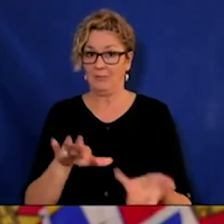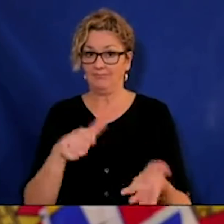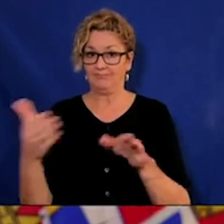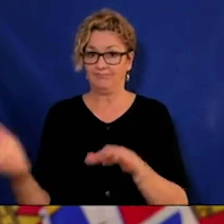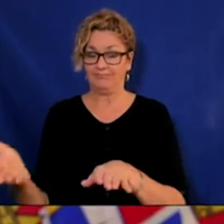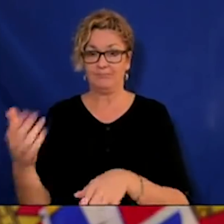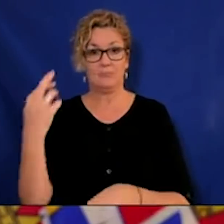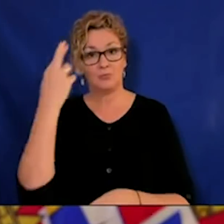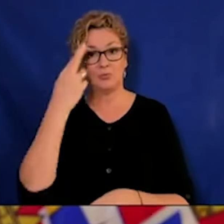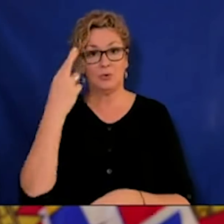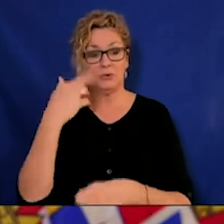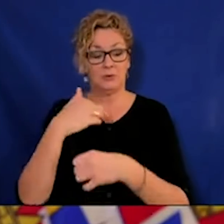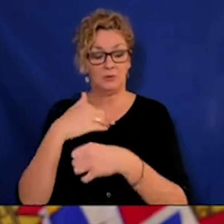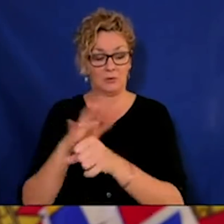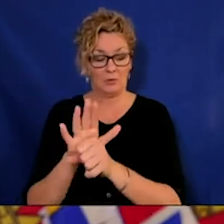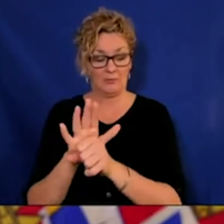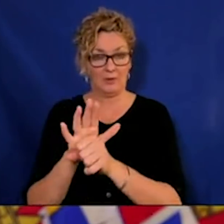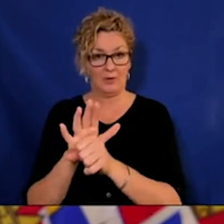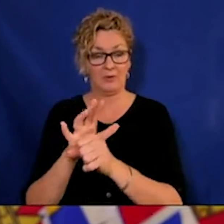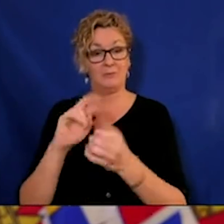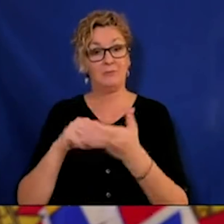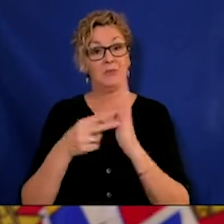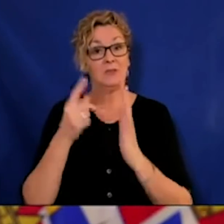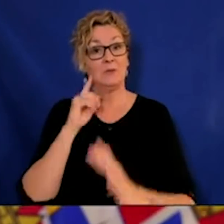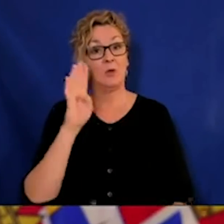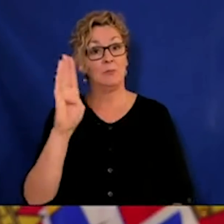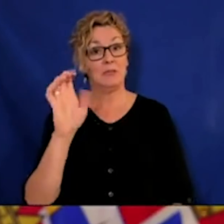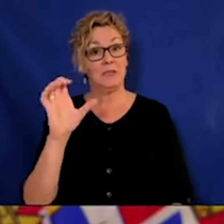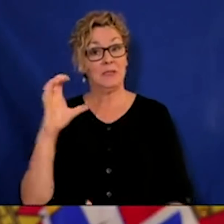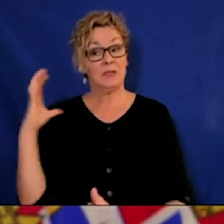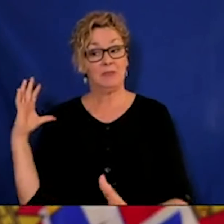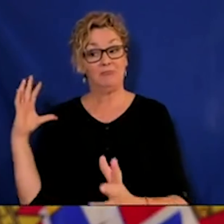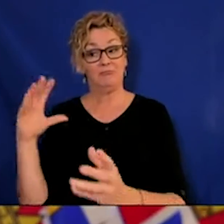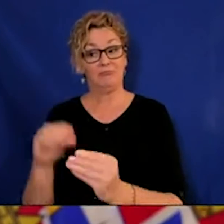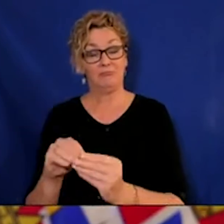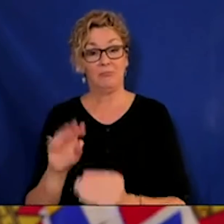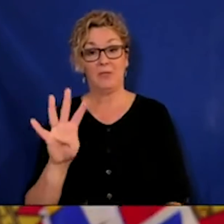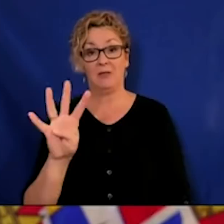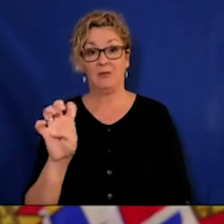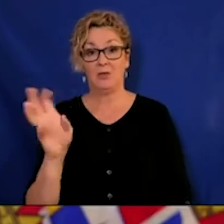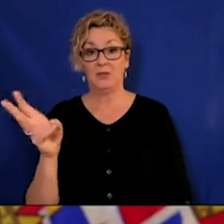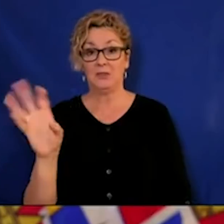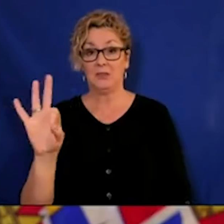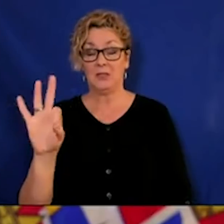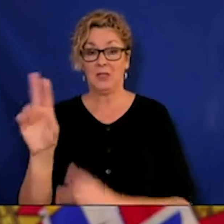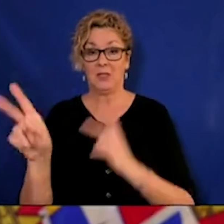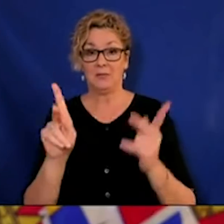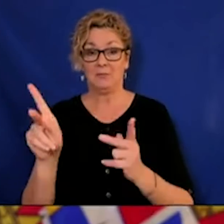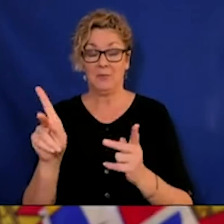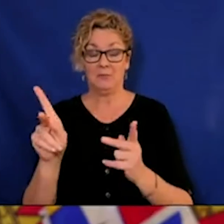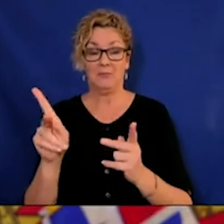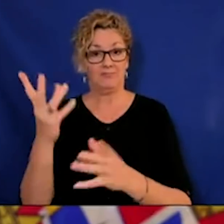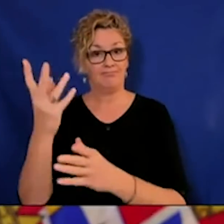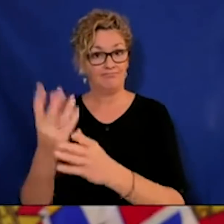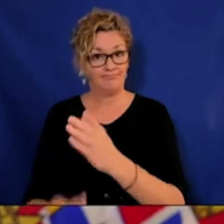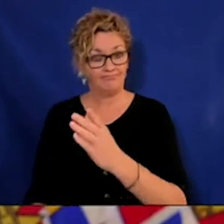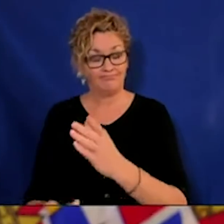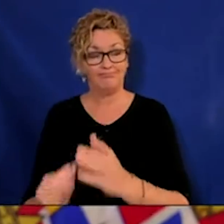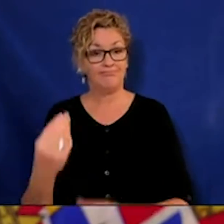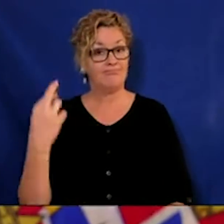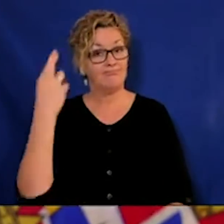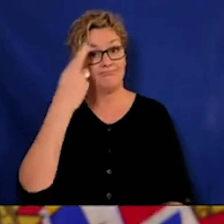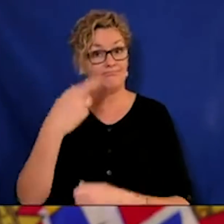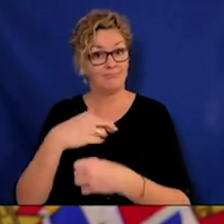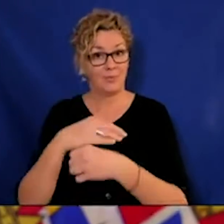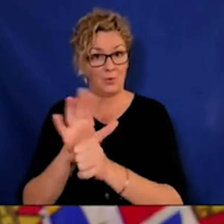BC to 469. And my heartfelt condolences go out to the families who have lost loved ones